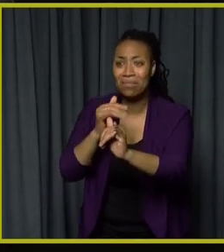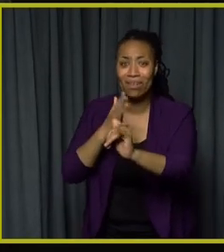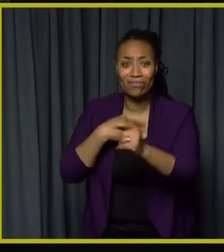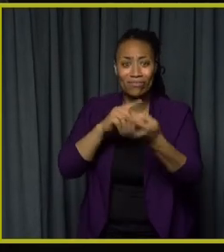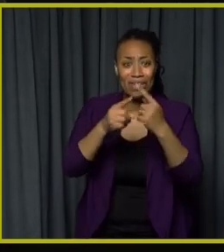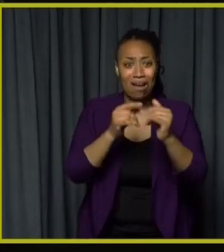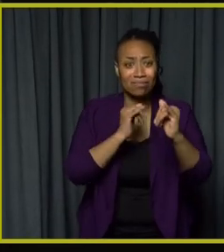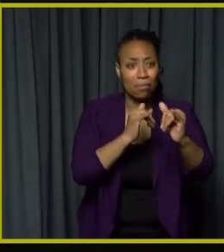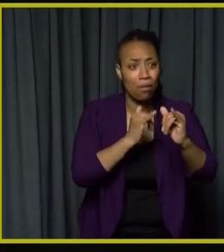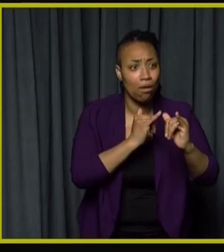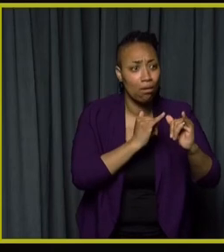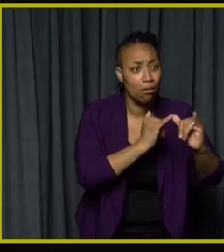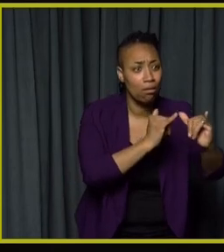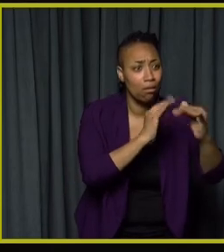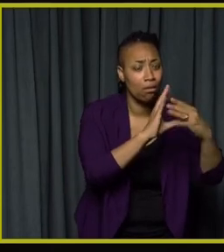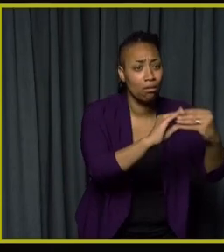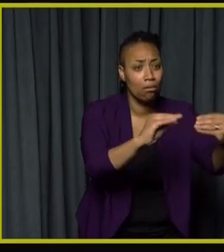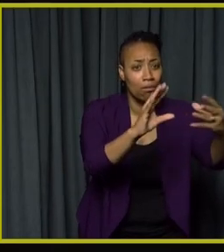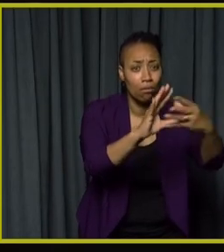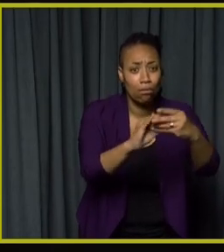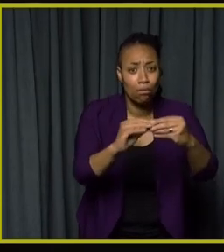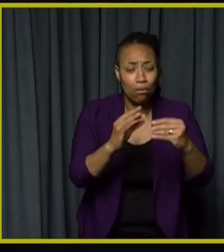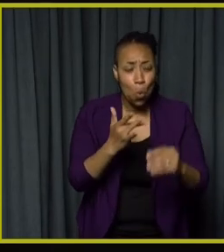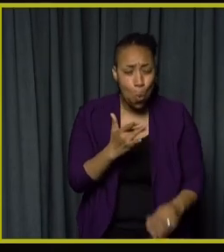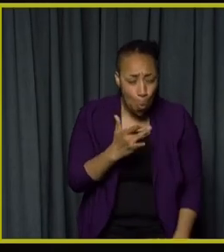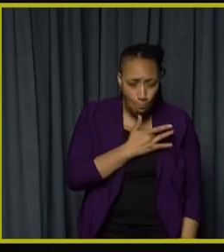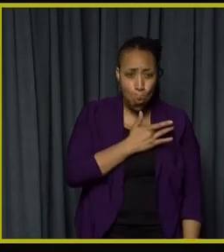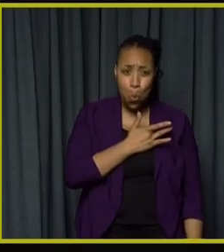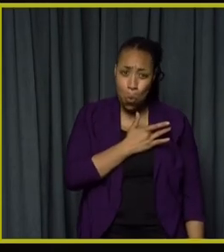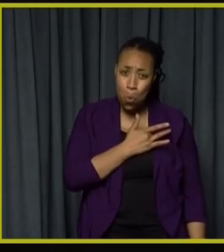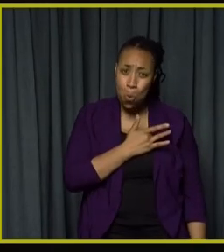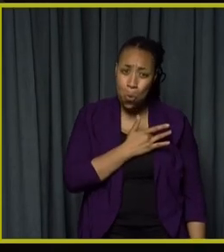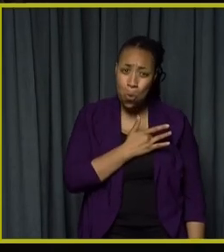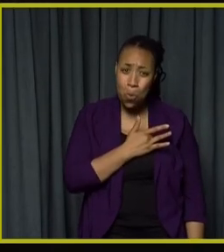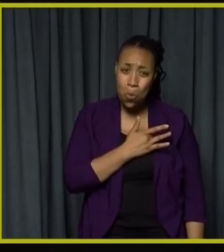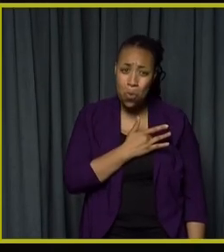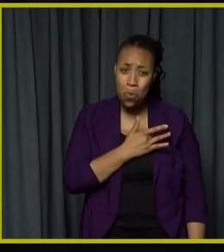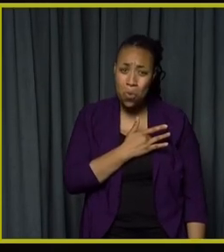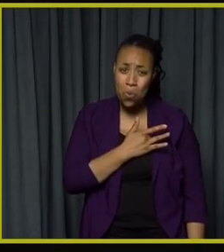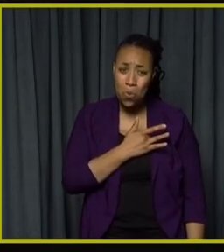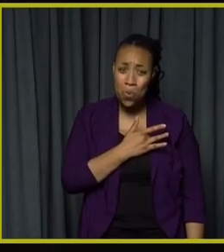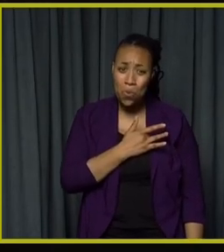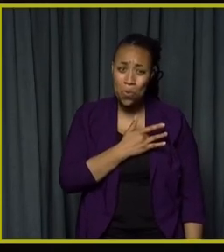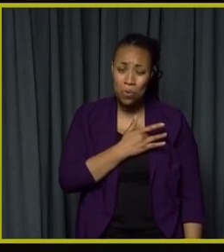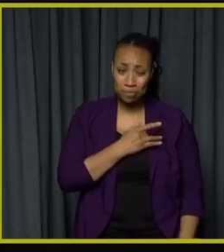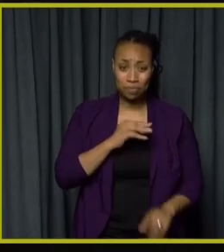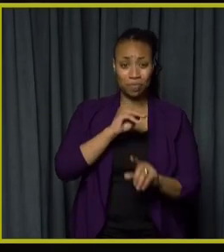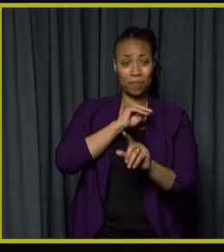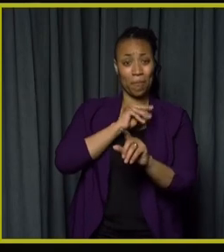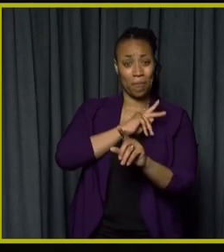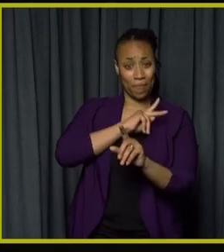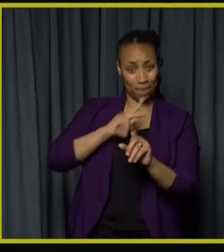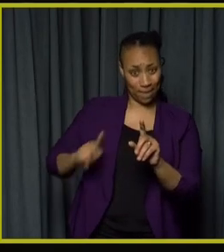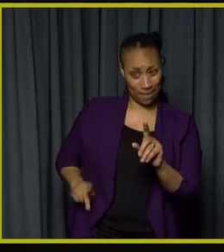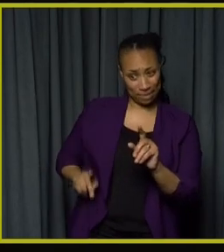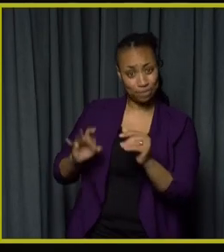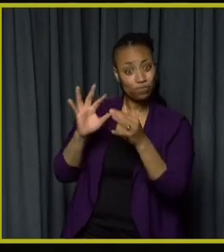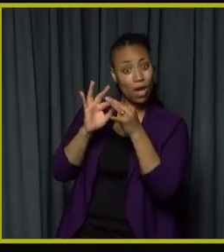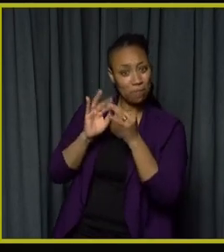ago, and we don't often talk about this side of Dr. King, Dr. King said, in our society, it is